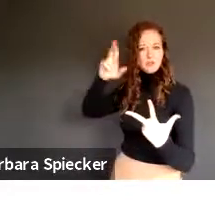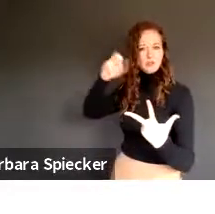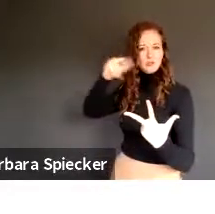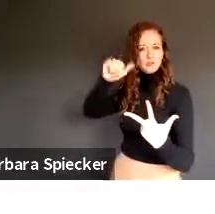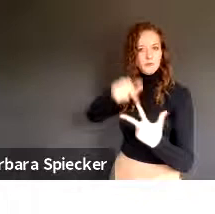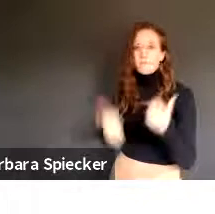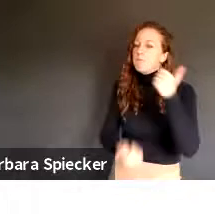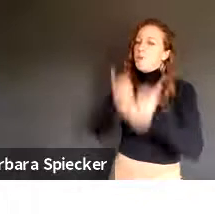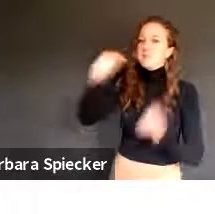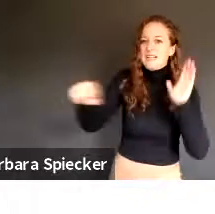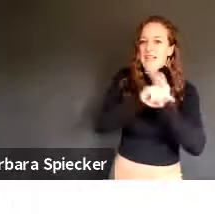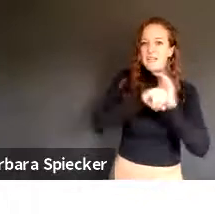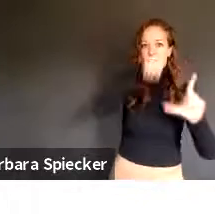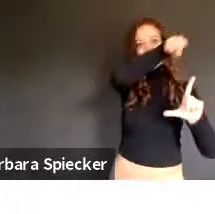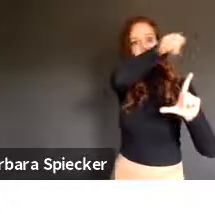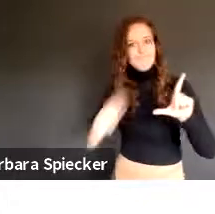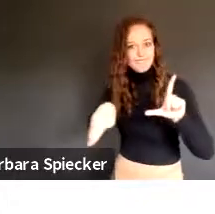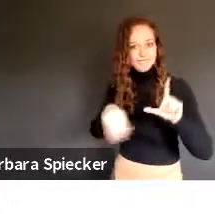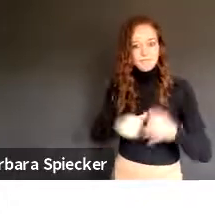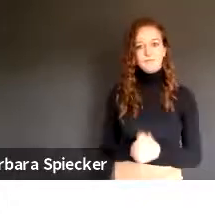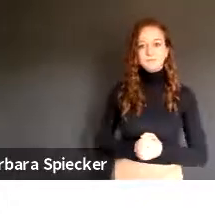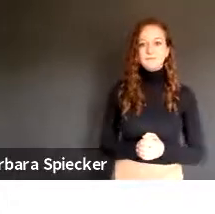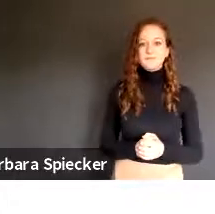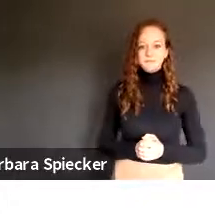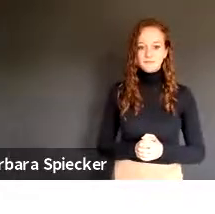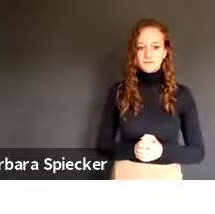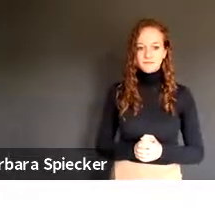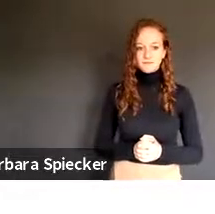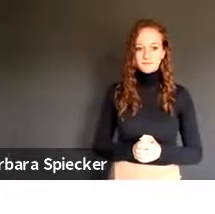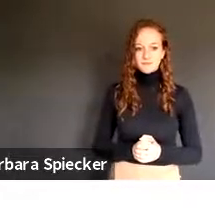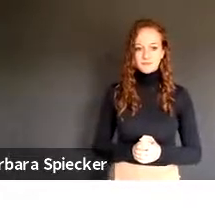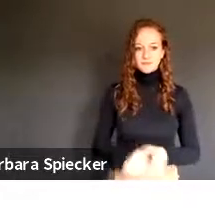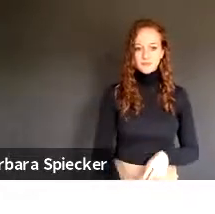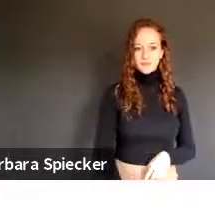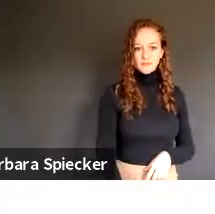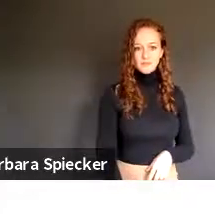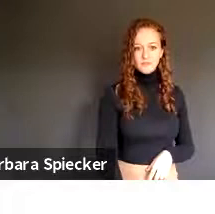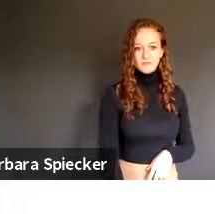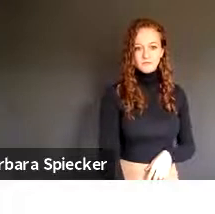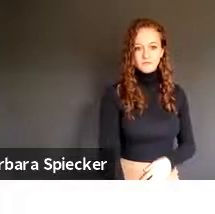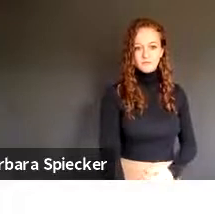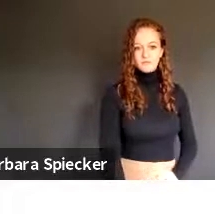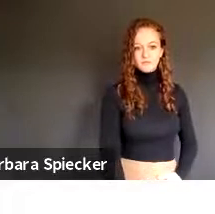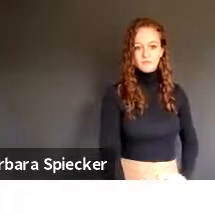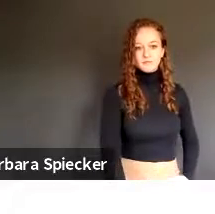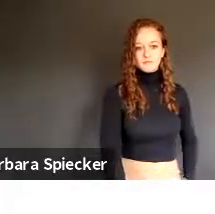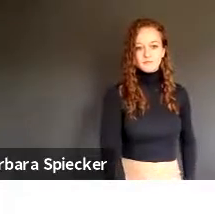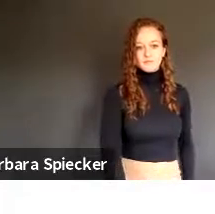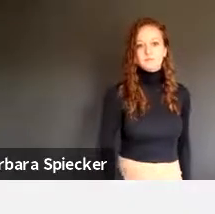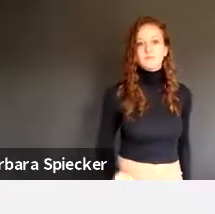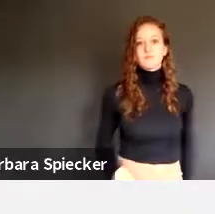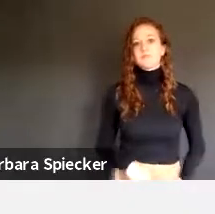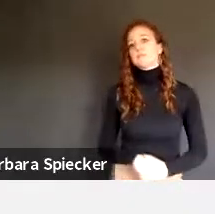MEI, with Egregia, interestingly, having the most negative response to the increased MEI numbers.